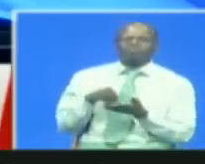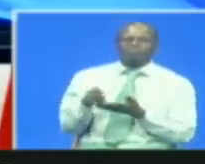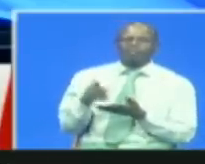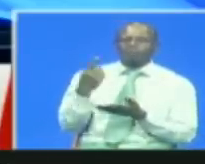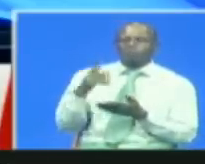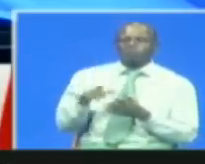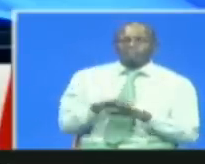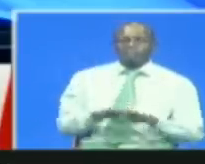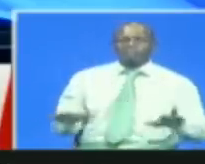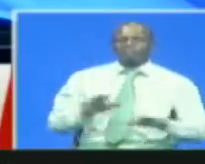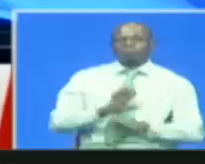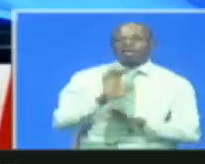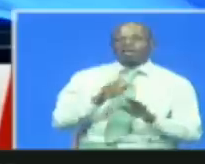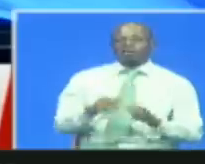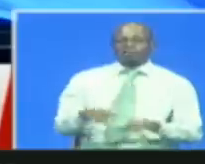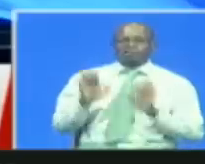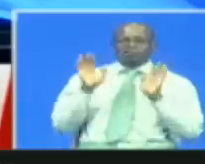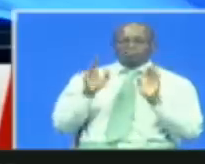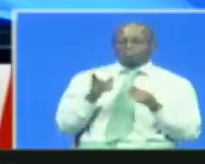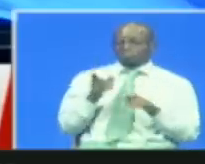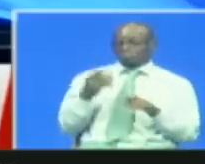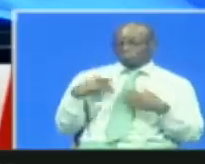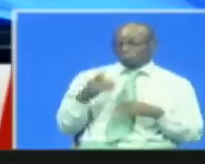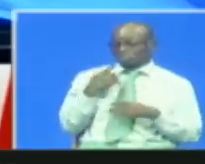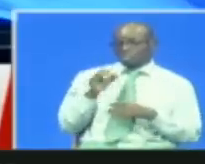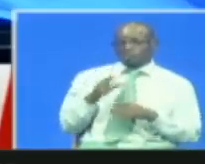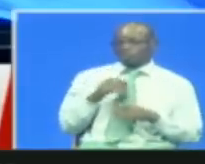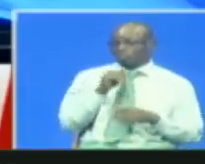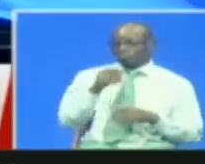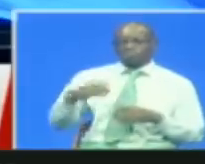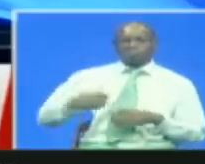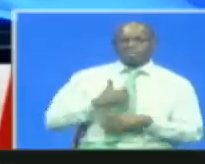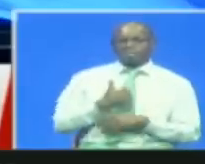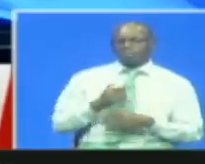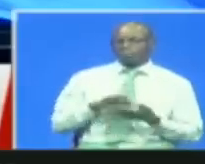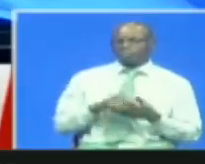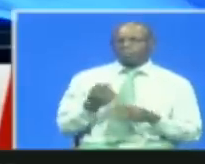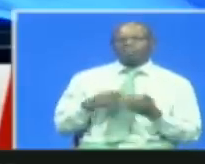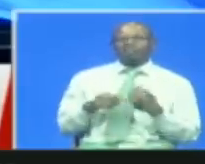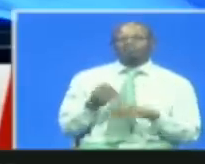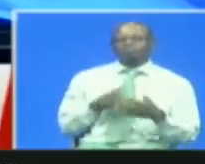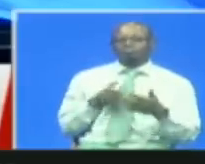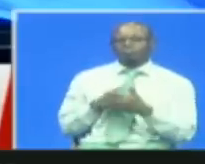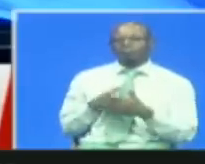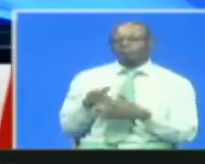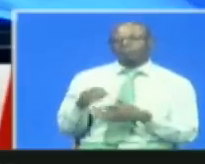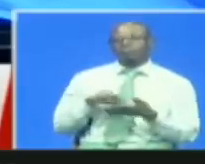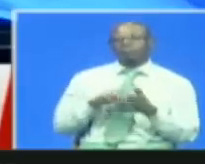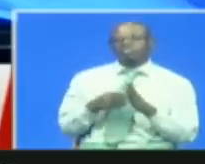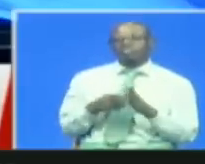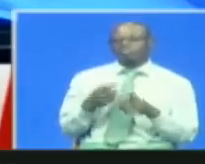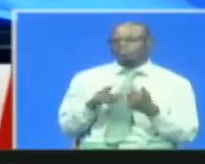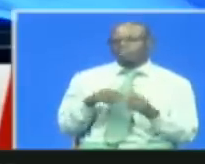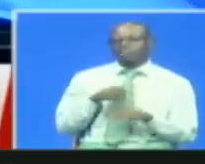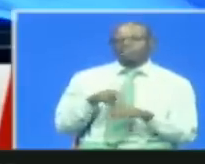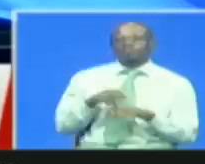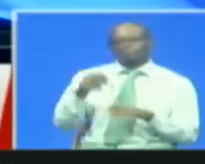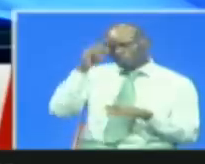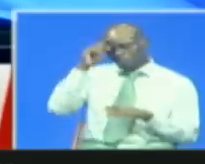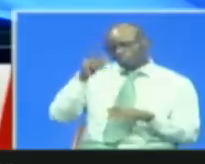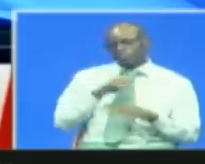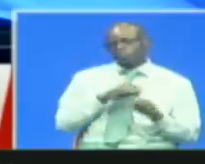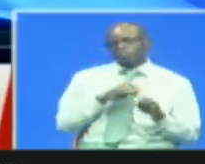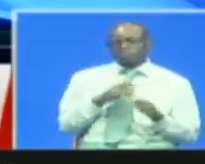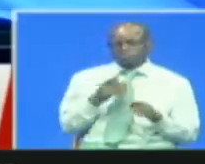construction. The residents say if they are not compensated, then they will take action to stop this project. But the national government has moved to calm